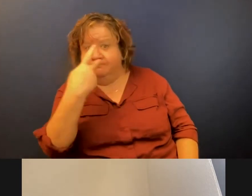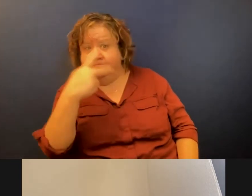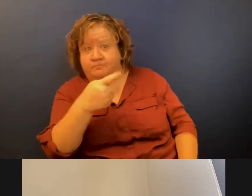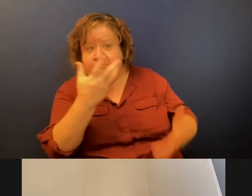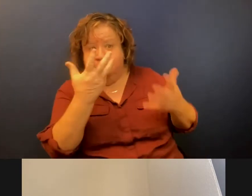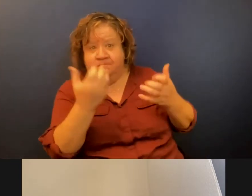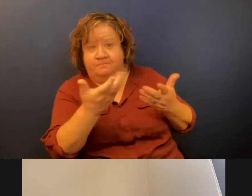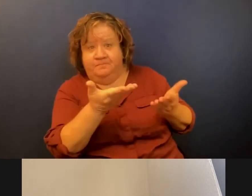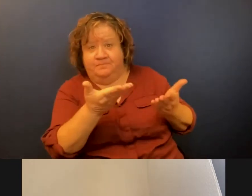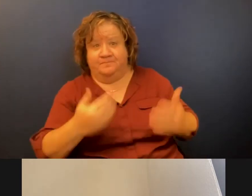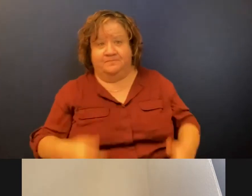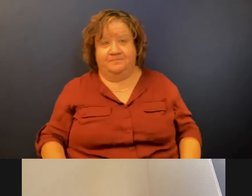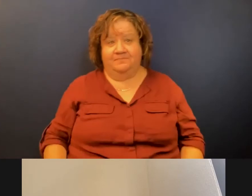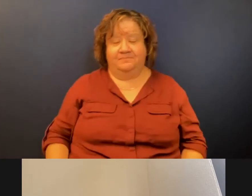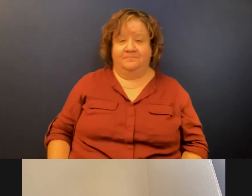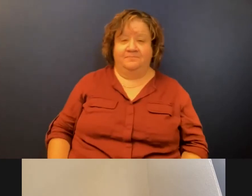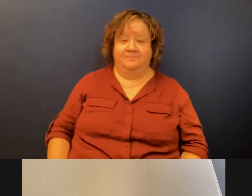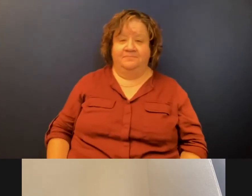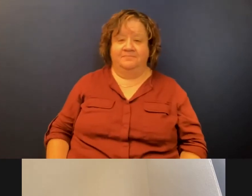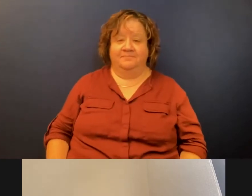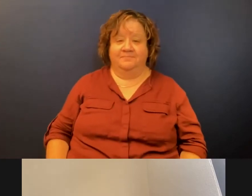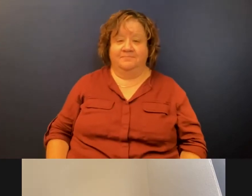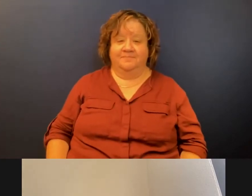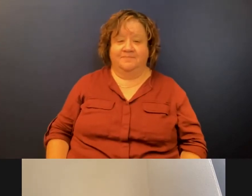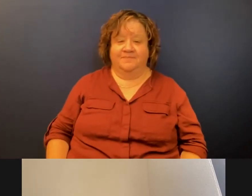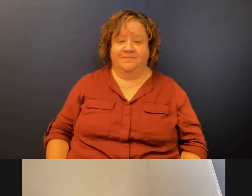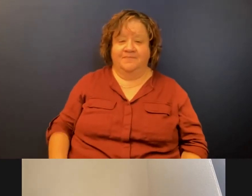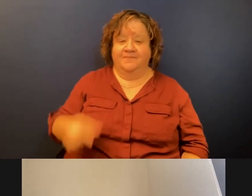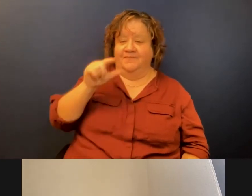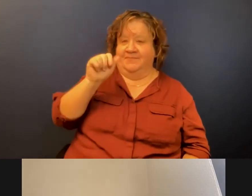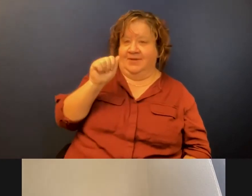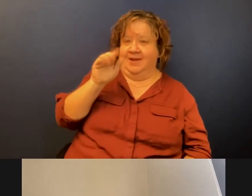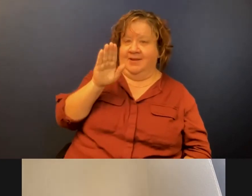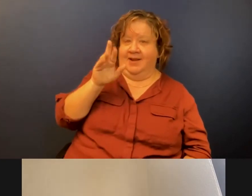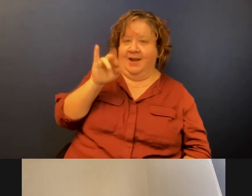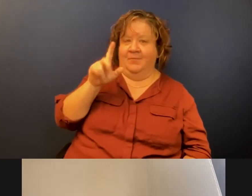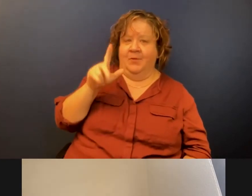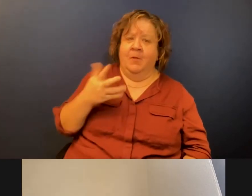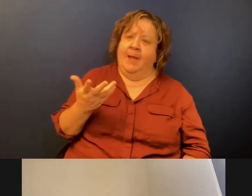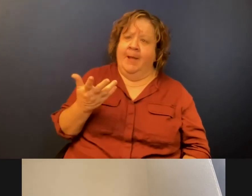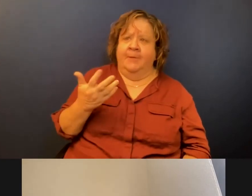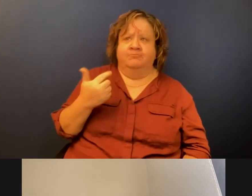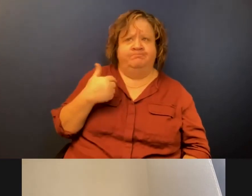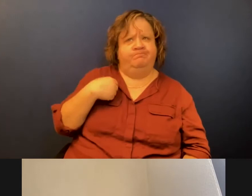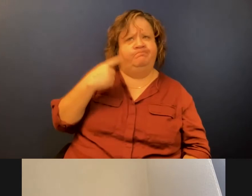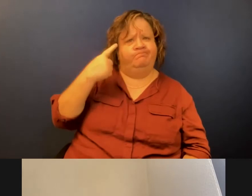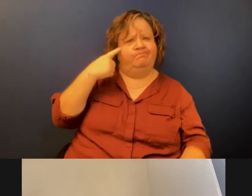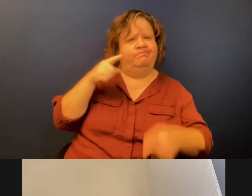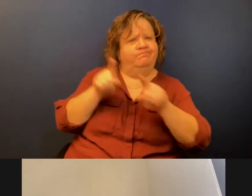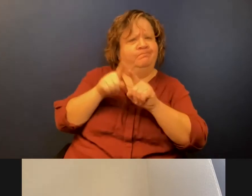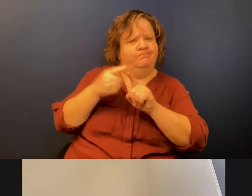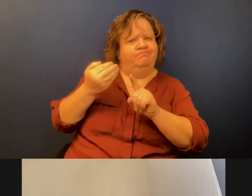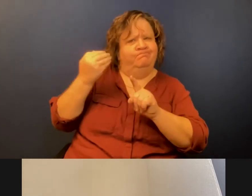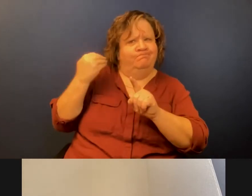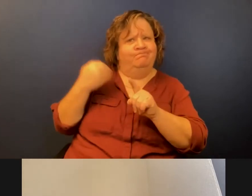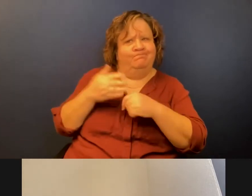Well, I totally share that. It's a very difficult question to answer